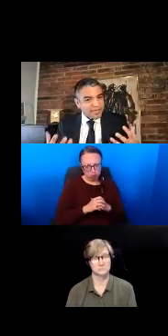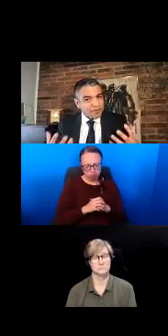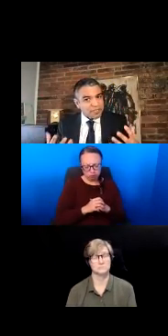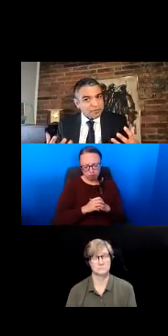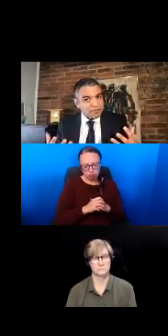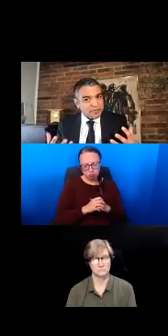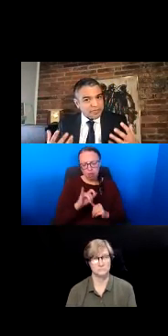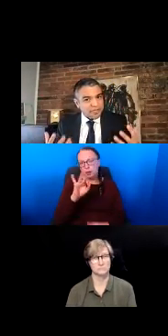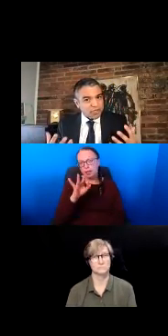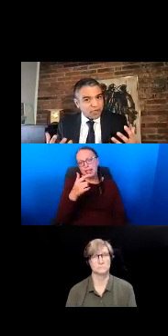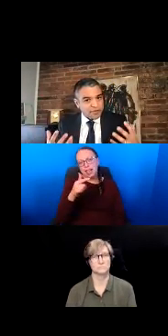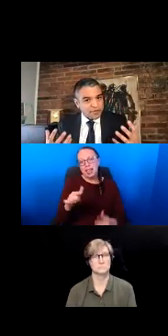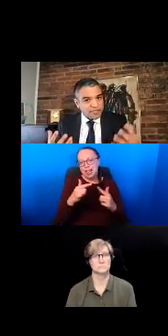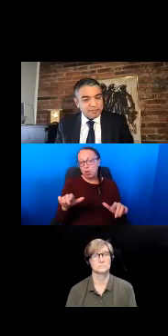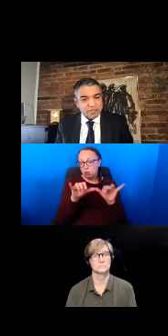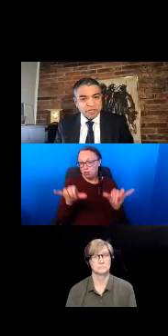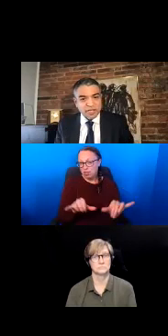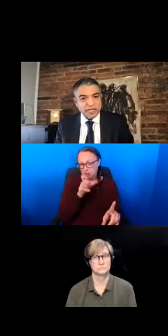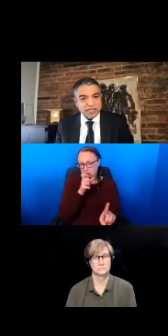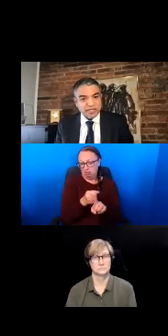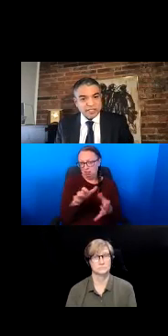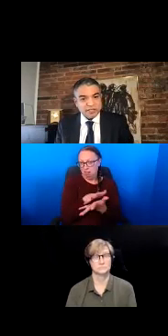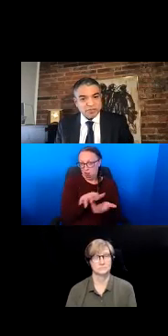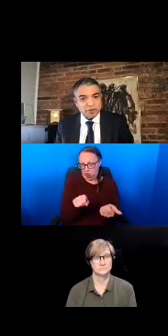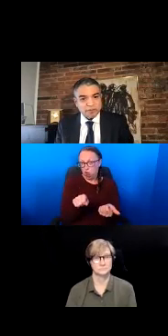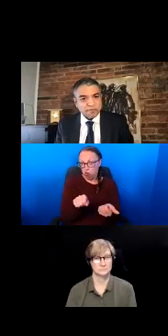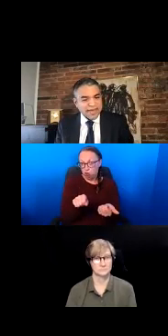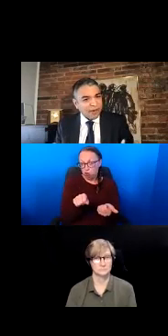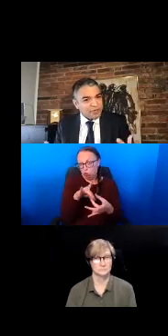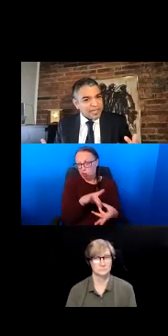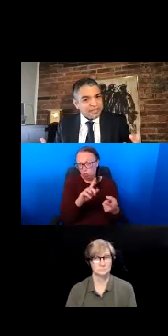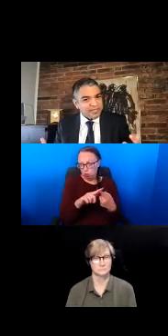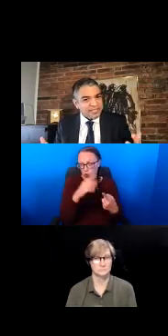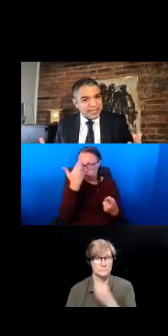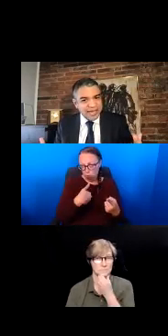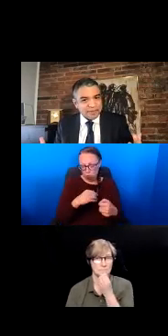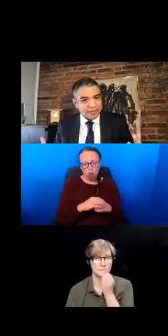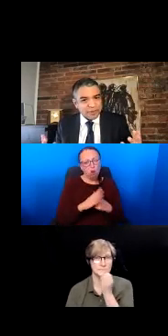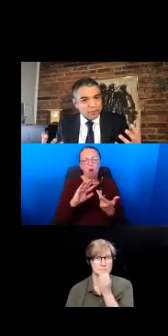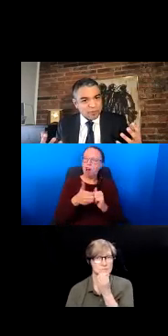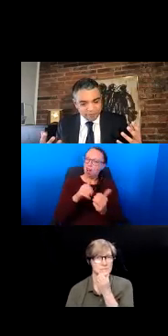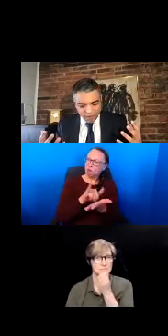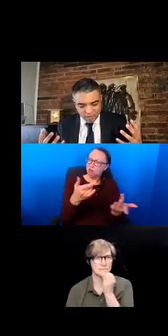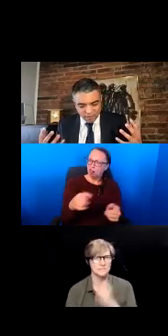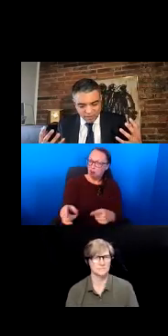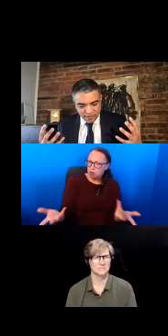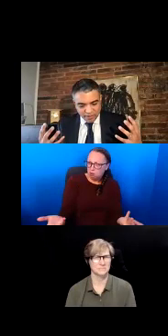the language system is being injured, if it's being damaged in the context of a stroke, how exactly is that happening?